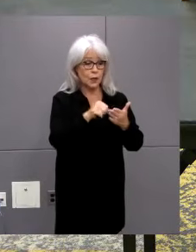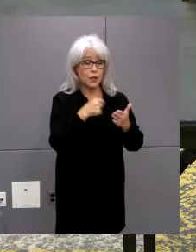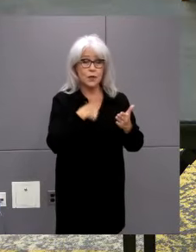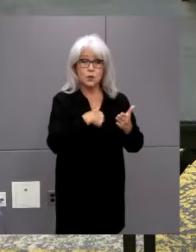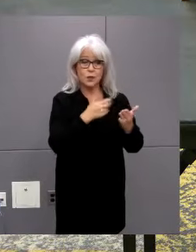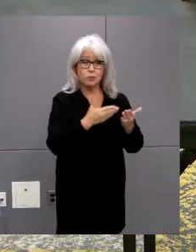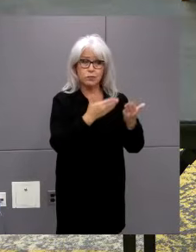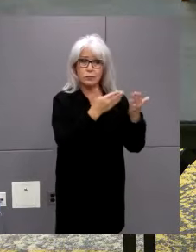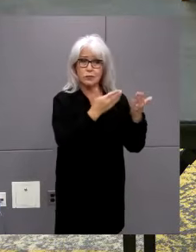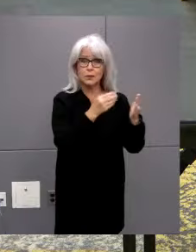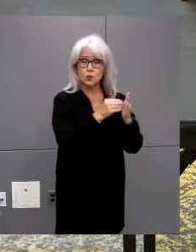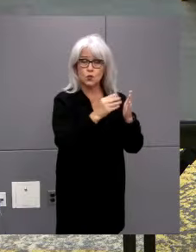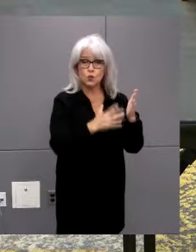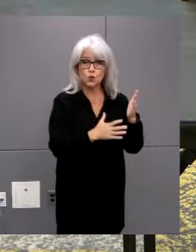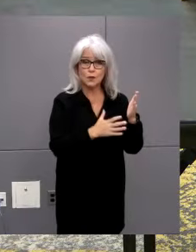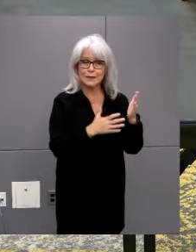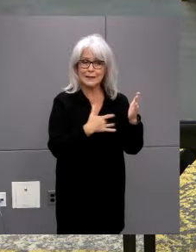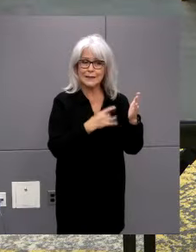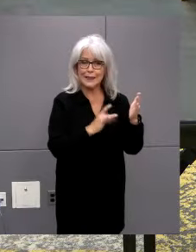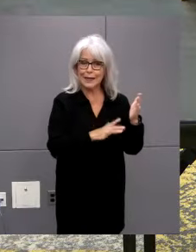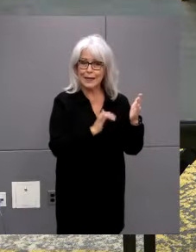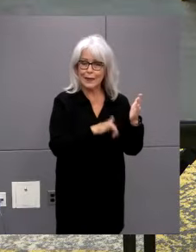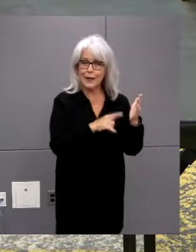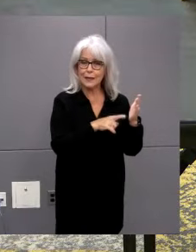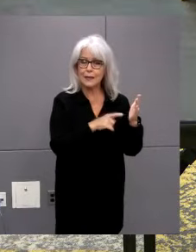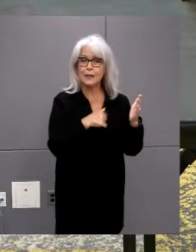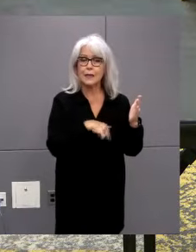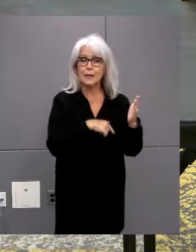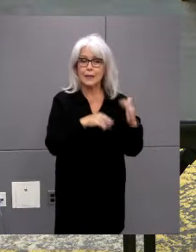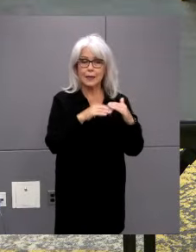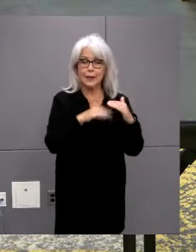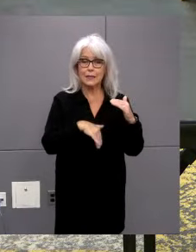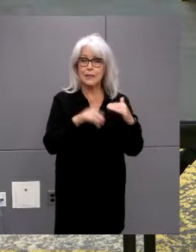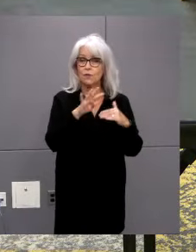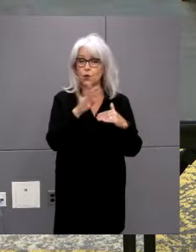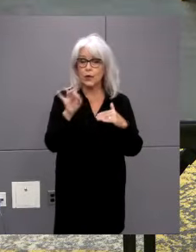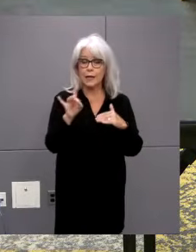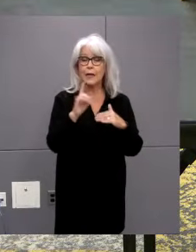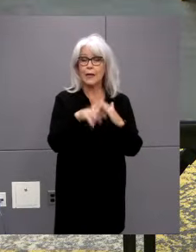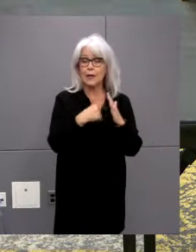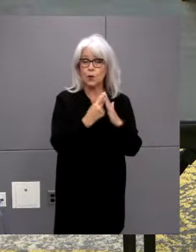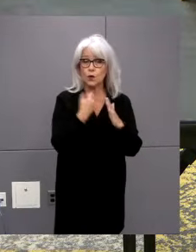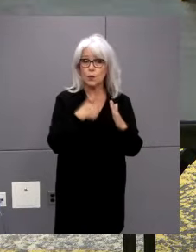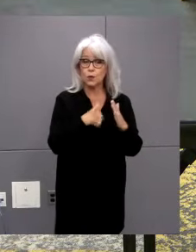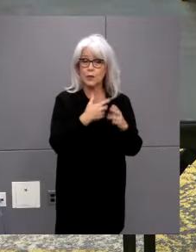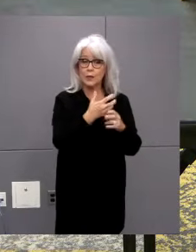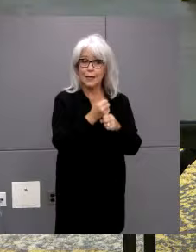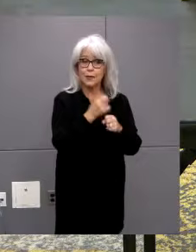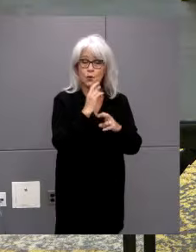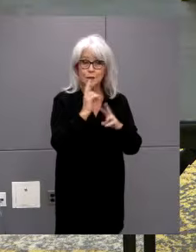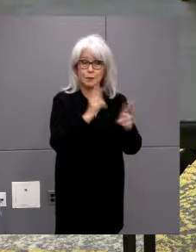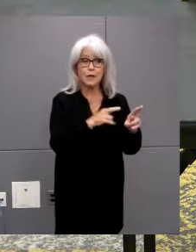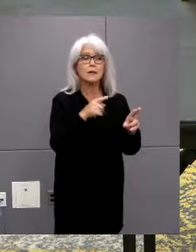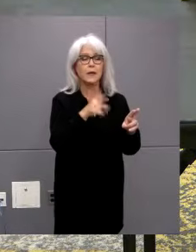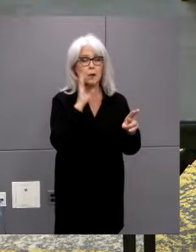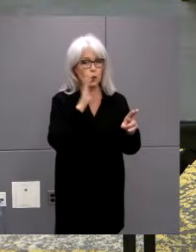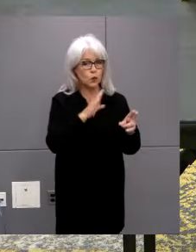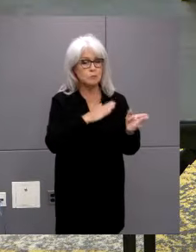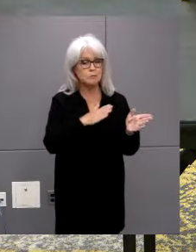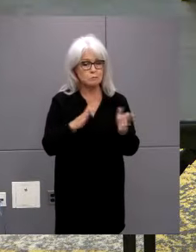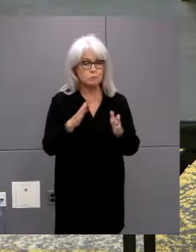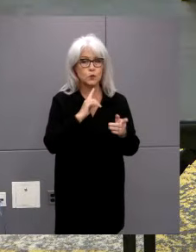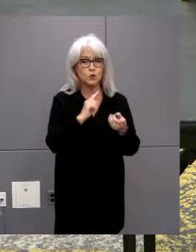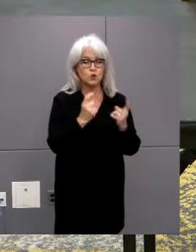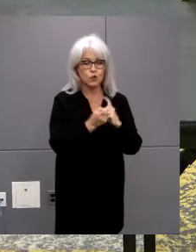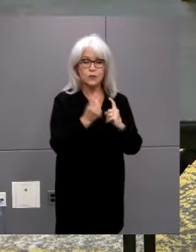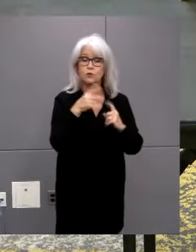that student didn't like it, and less than 48 hours we got the response that they gonna change it and they will find